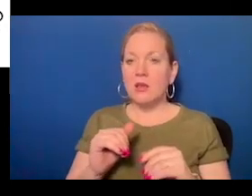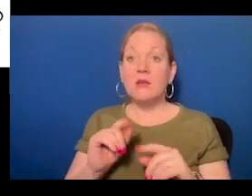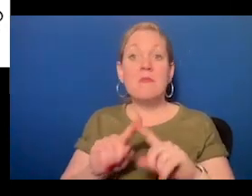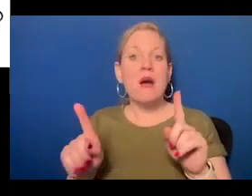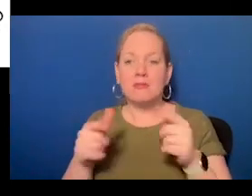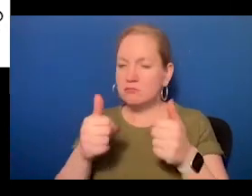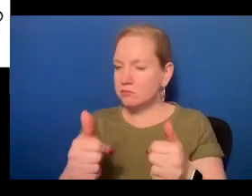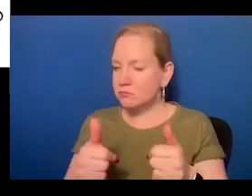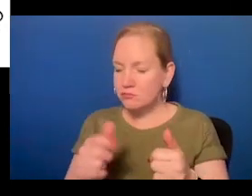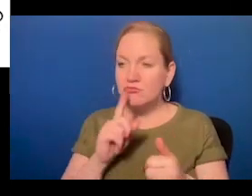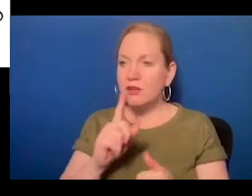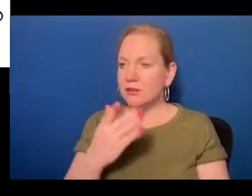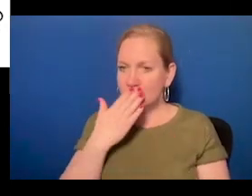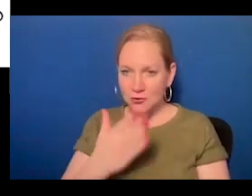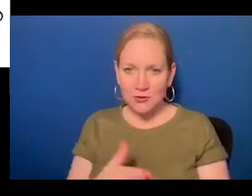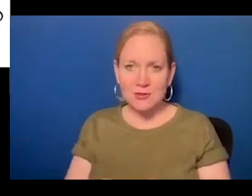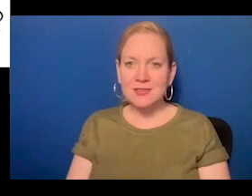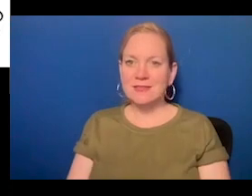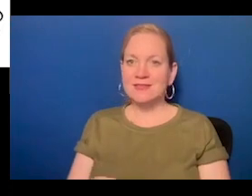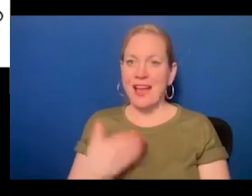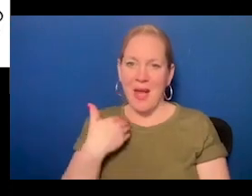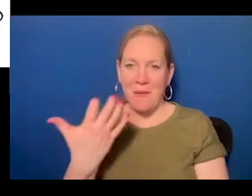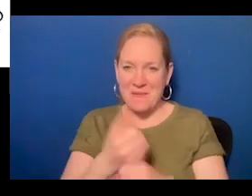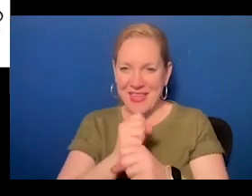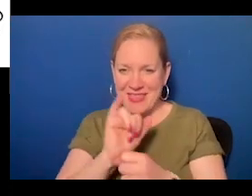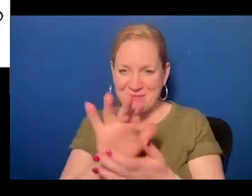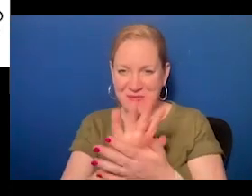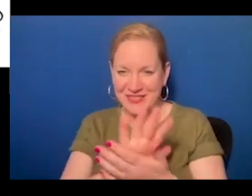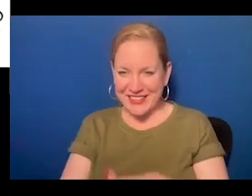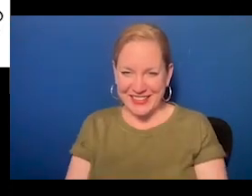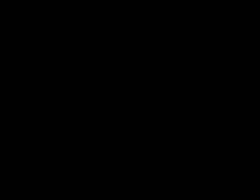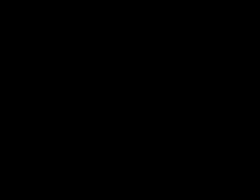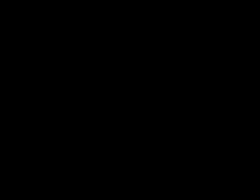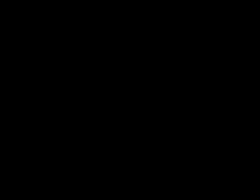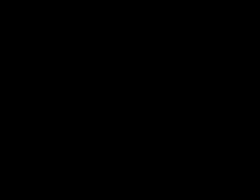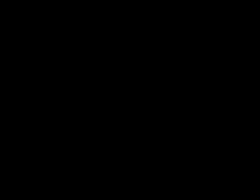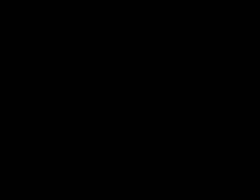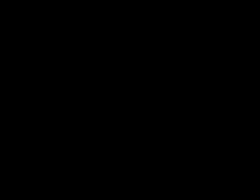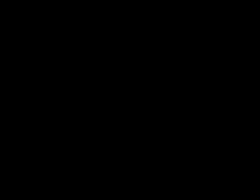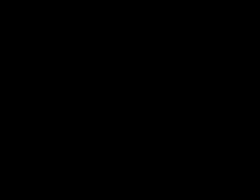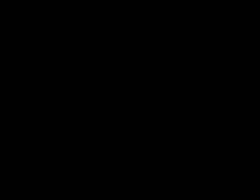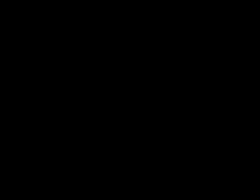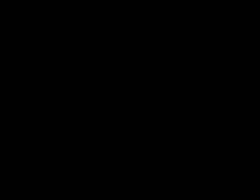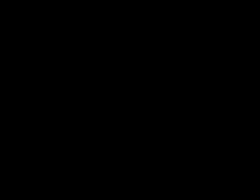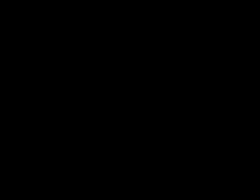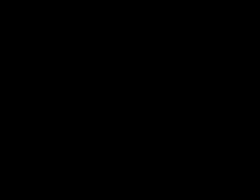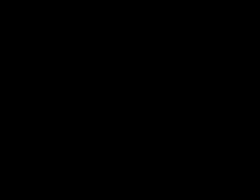so that she doesn't know if she wants to open that email. Maybe she's afraid of the email.